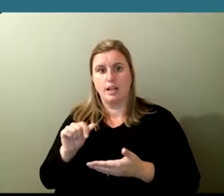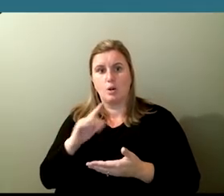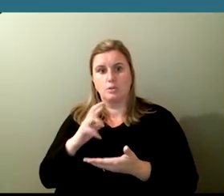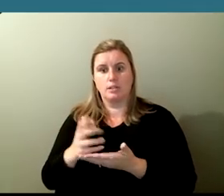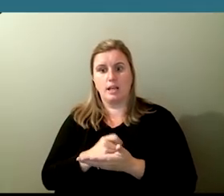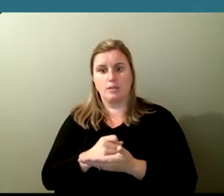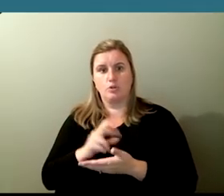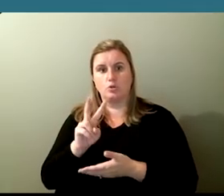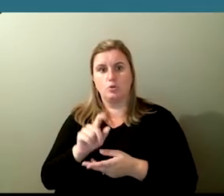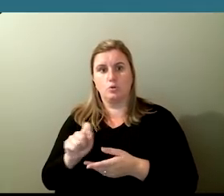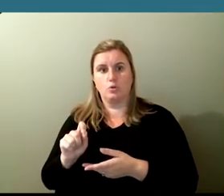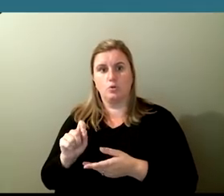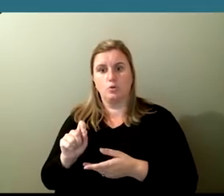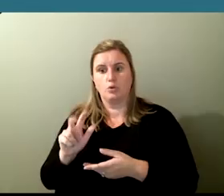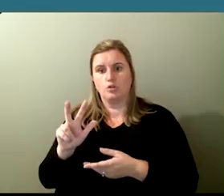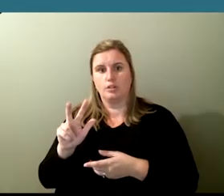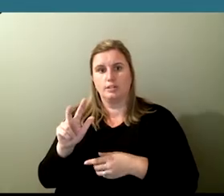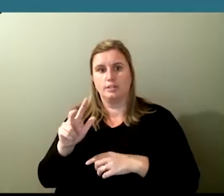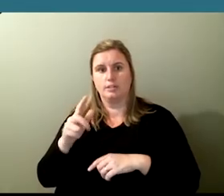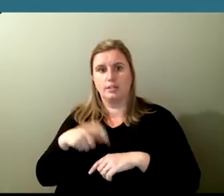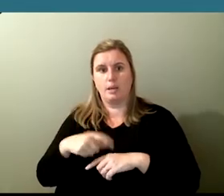3, only 2 to 3 days per week.